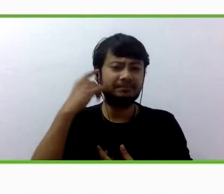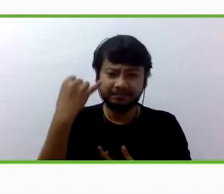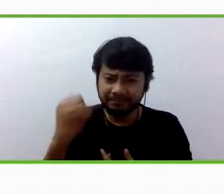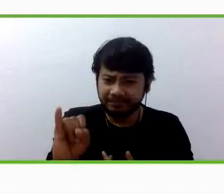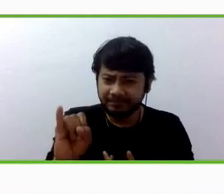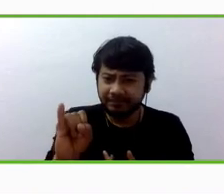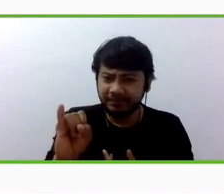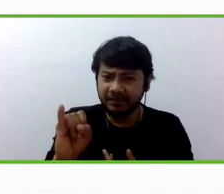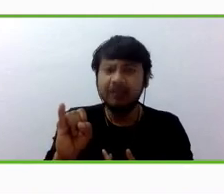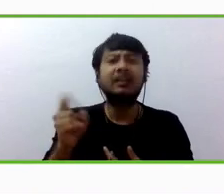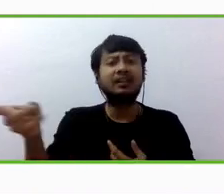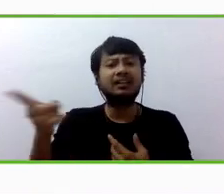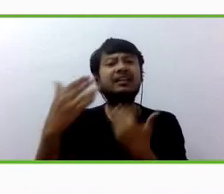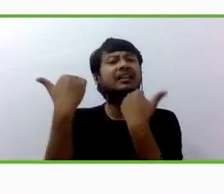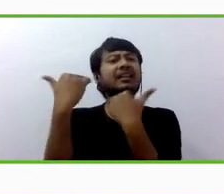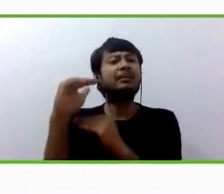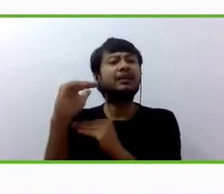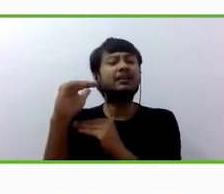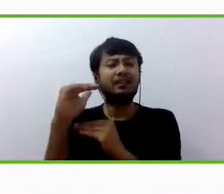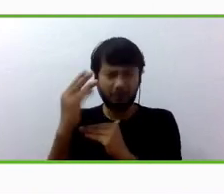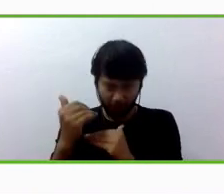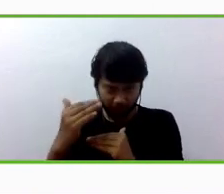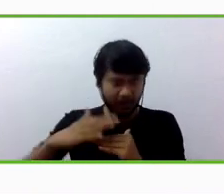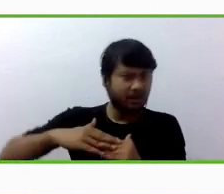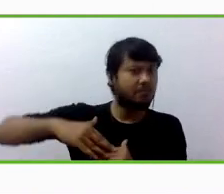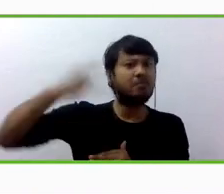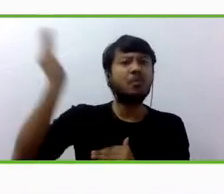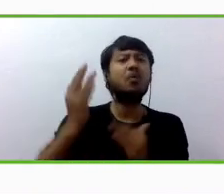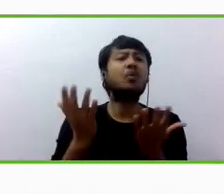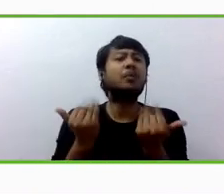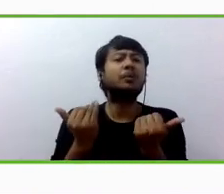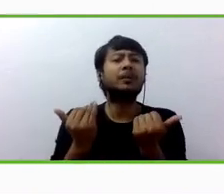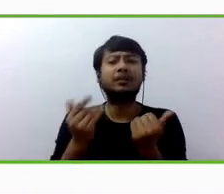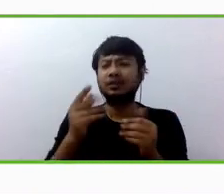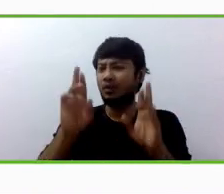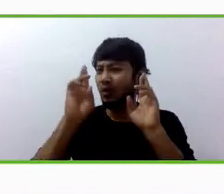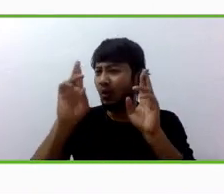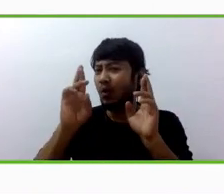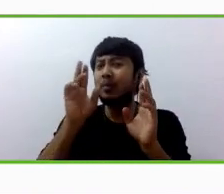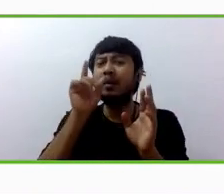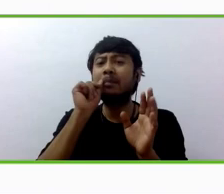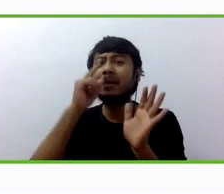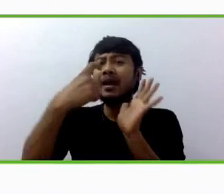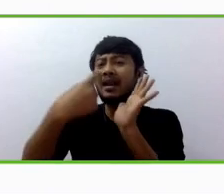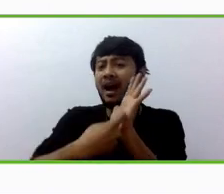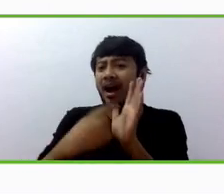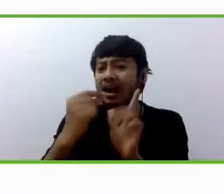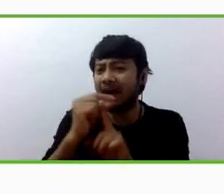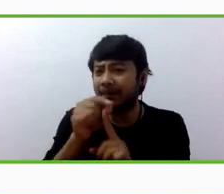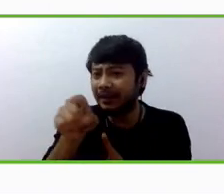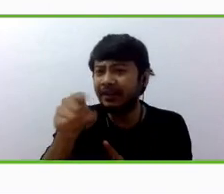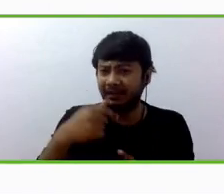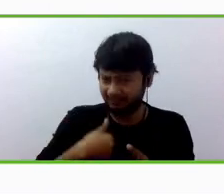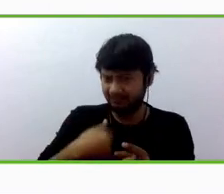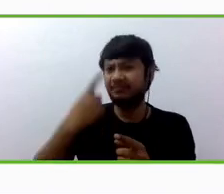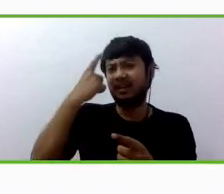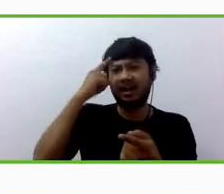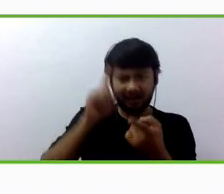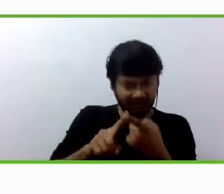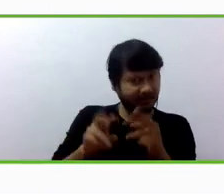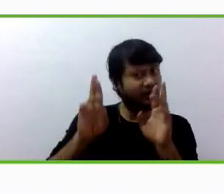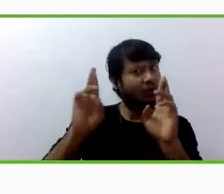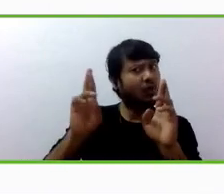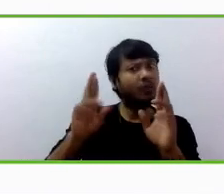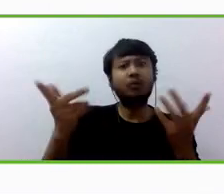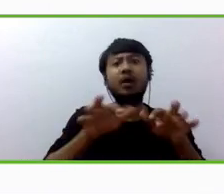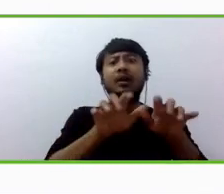do better. And I'm sure Rashad and I would agree on a number of things that would improve computer